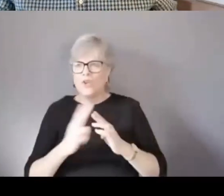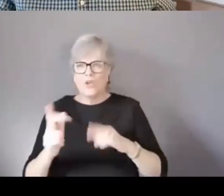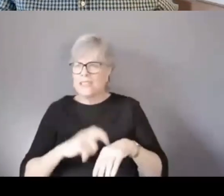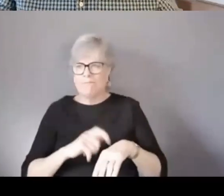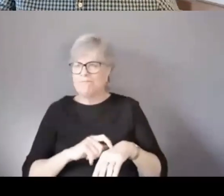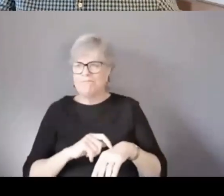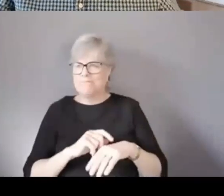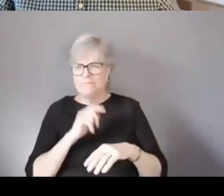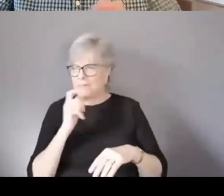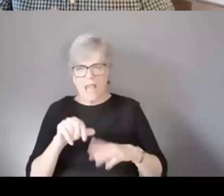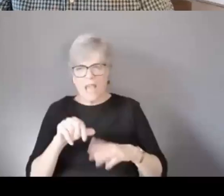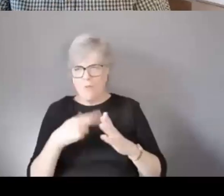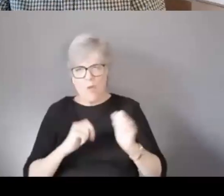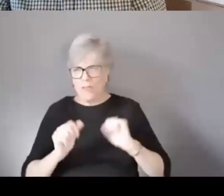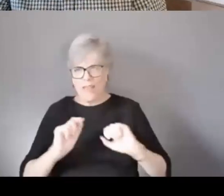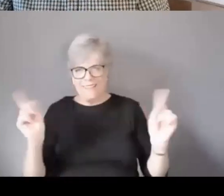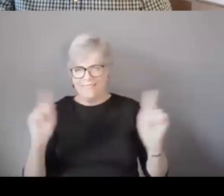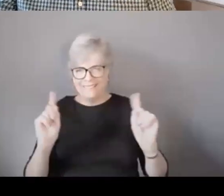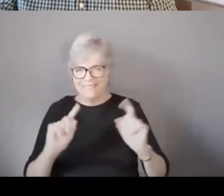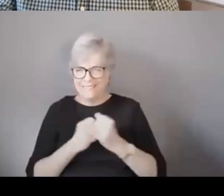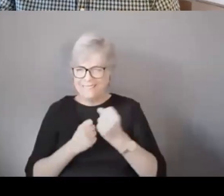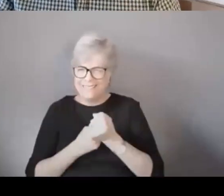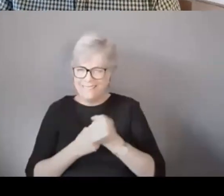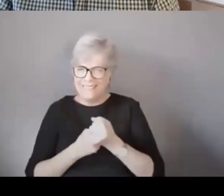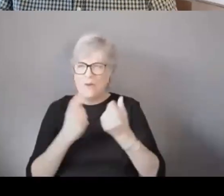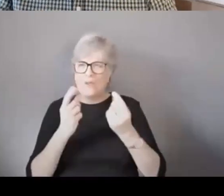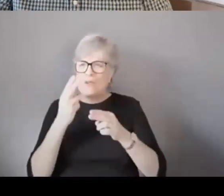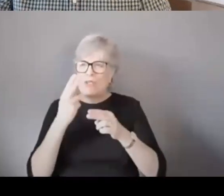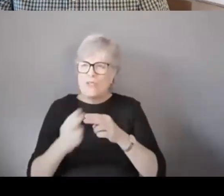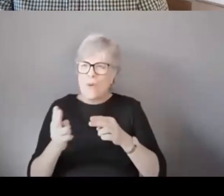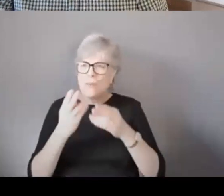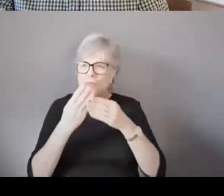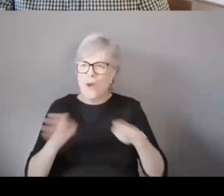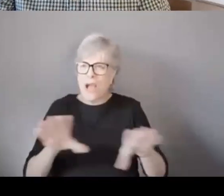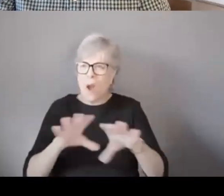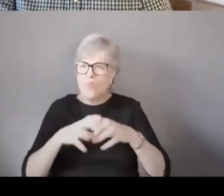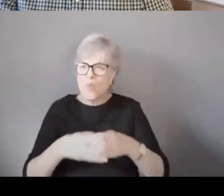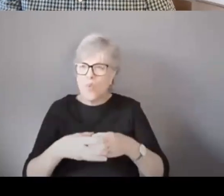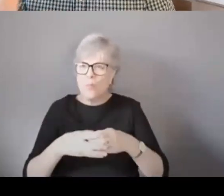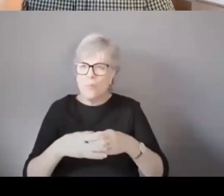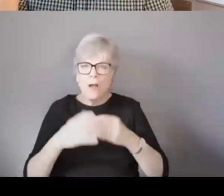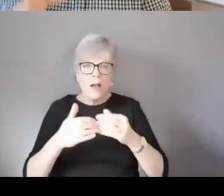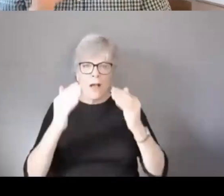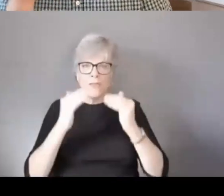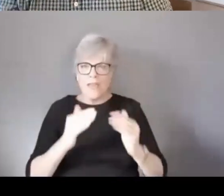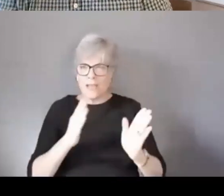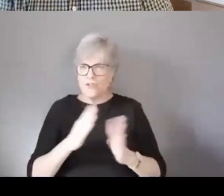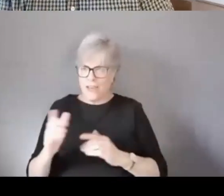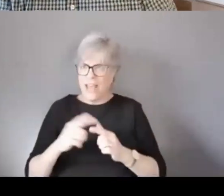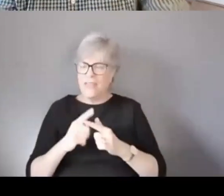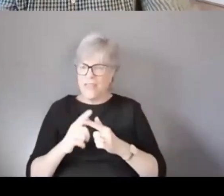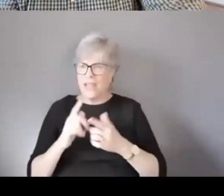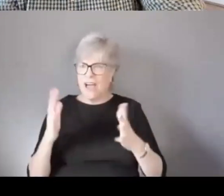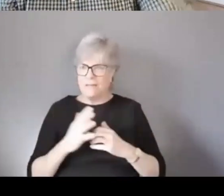hook for doing a role play right now with validation. We are going to do a short breakout room about the next strategy. So this is